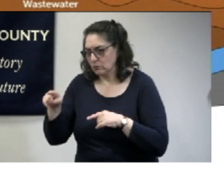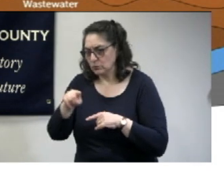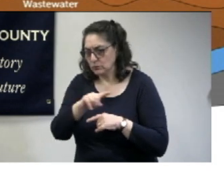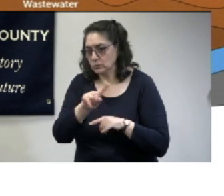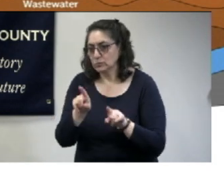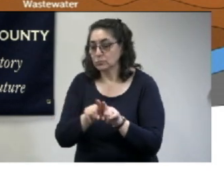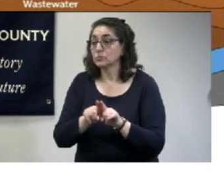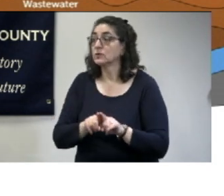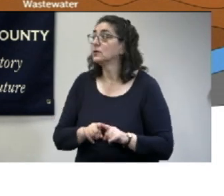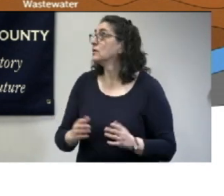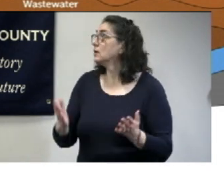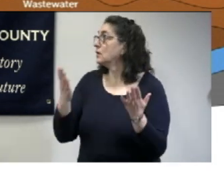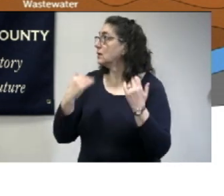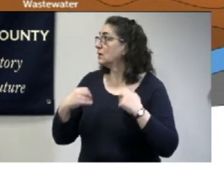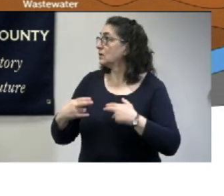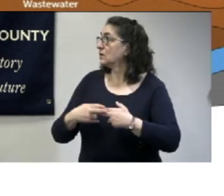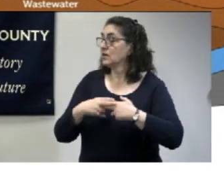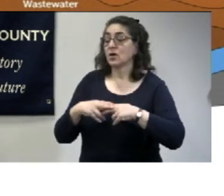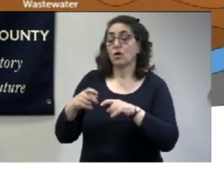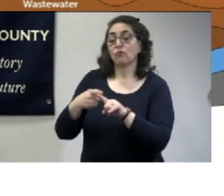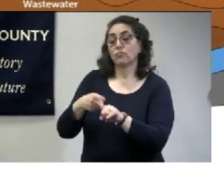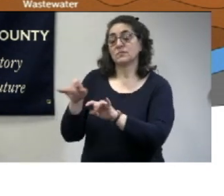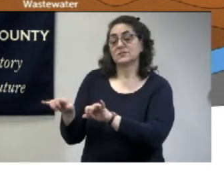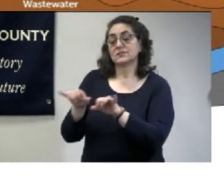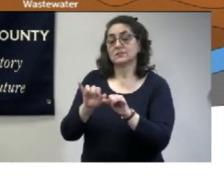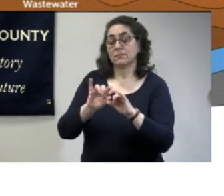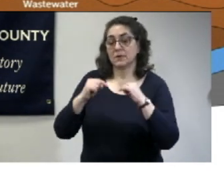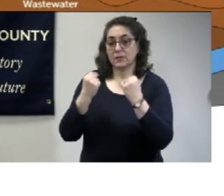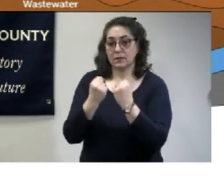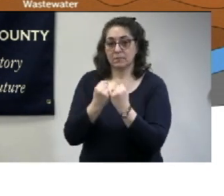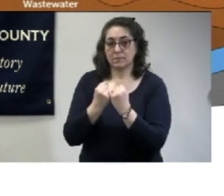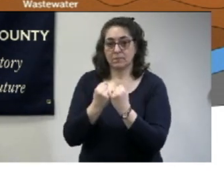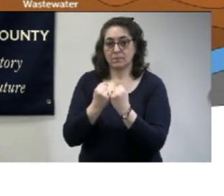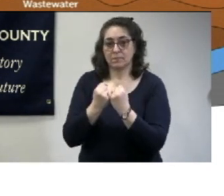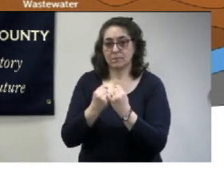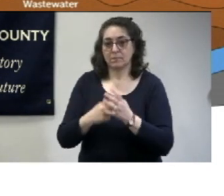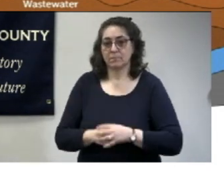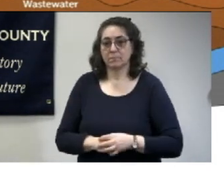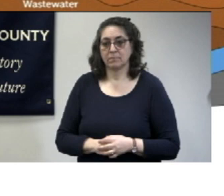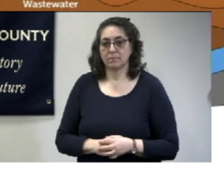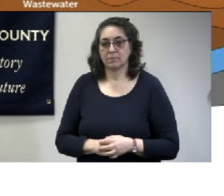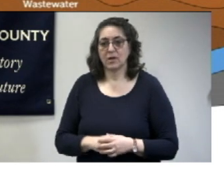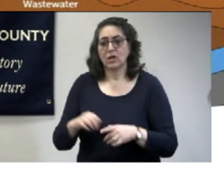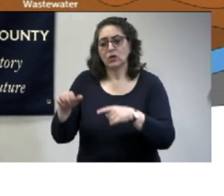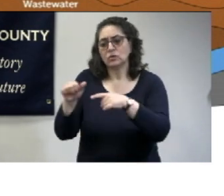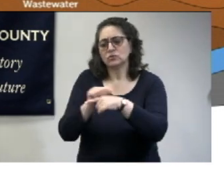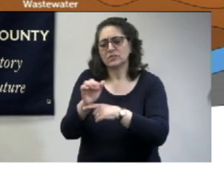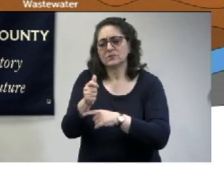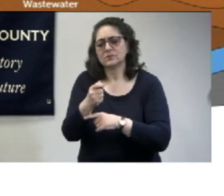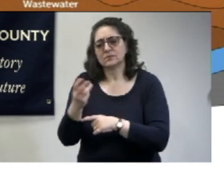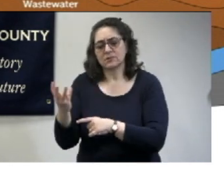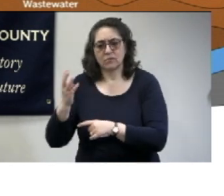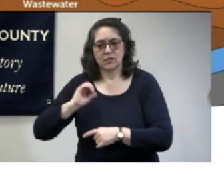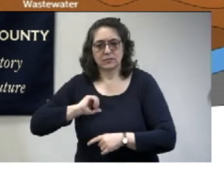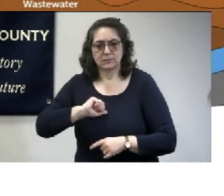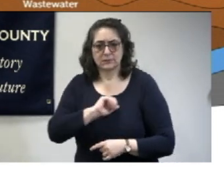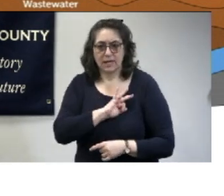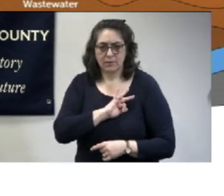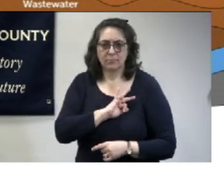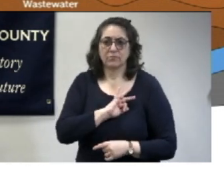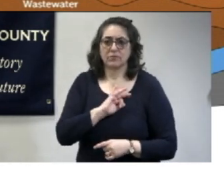This slide, again, is from the same team. We trained several staff to provide